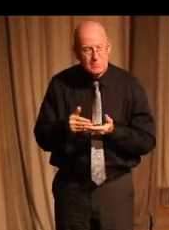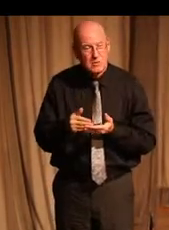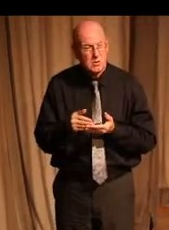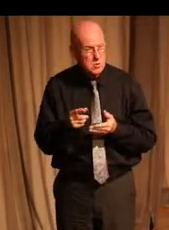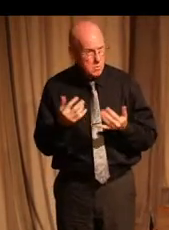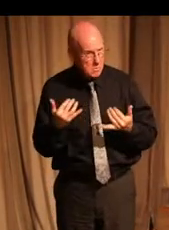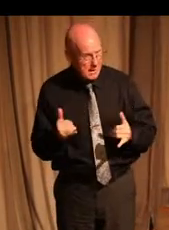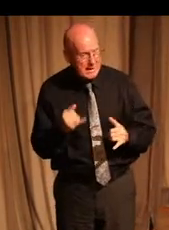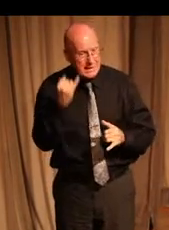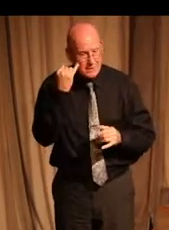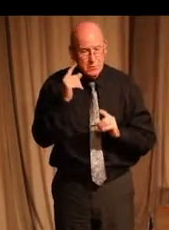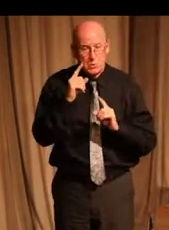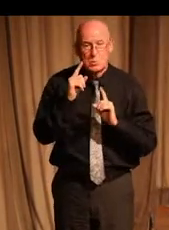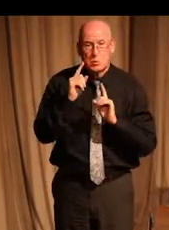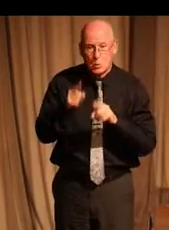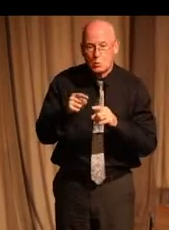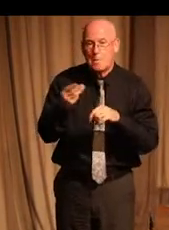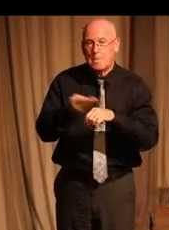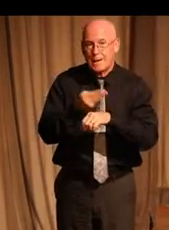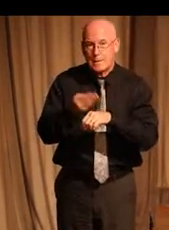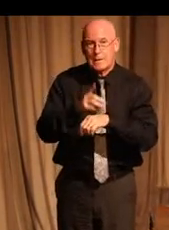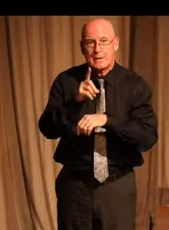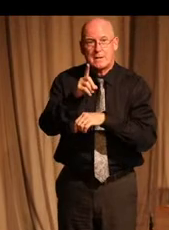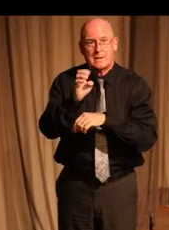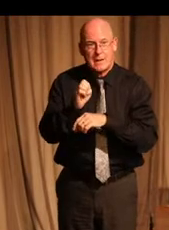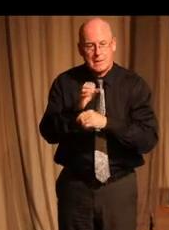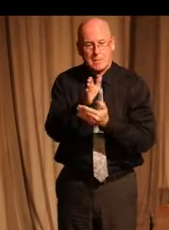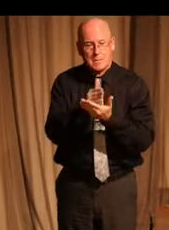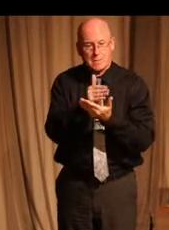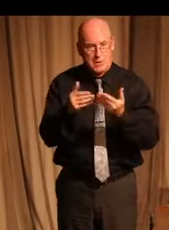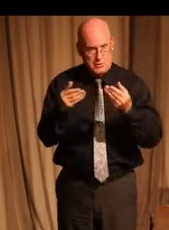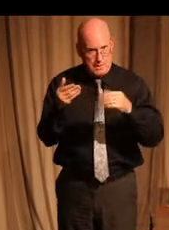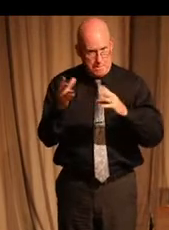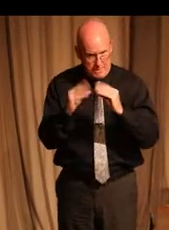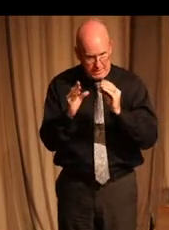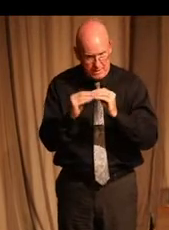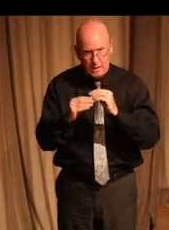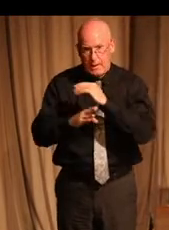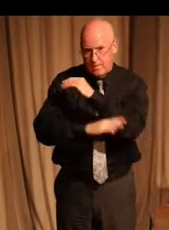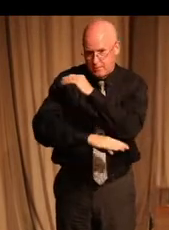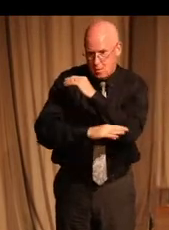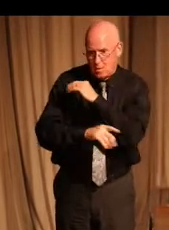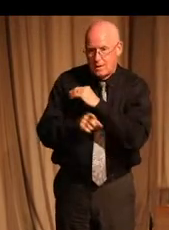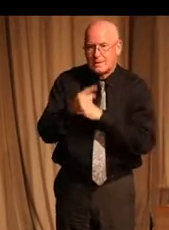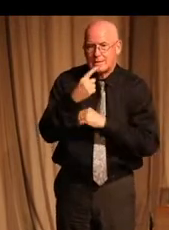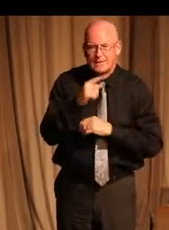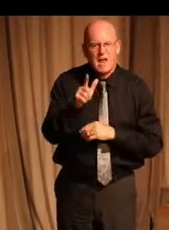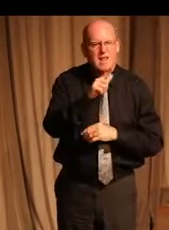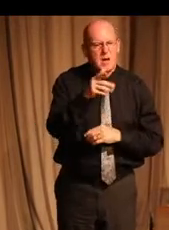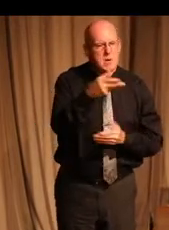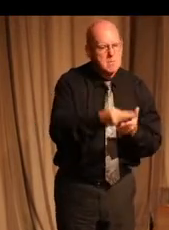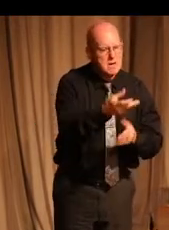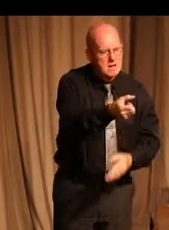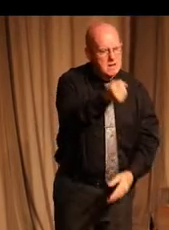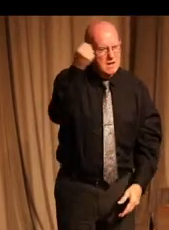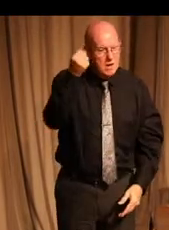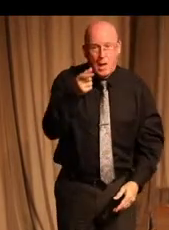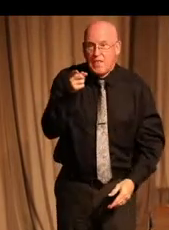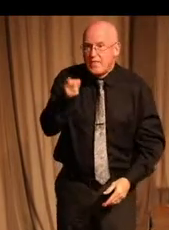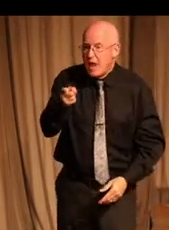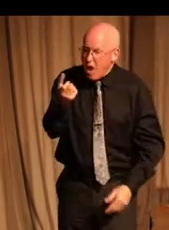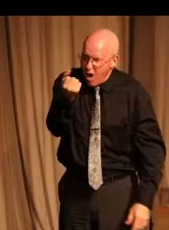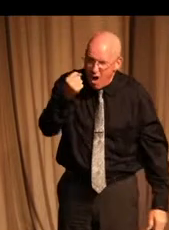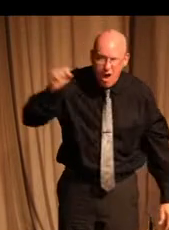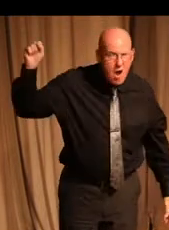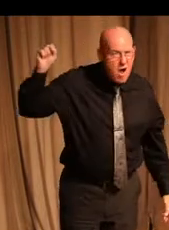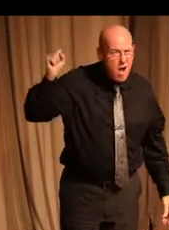play if you want to, but if you go to a Miami-Dade budget meeting in the fall and they start talking about taking money from the library, it's like, cuckoo, like